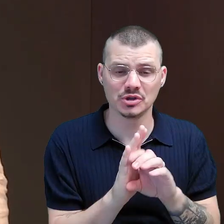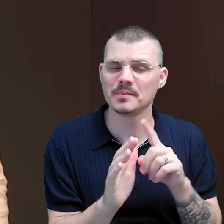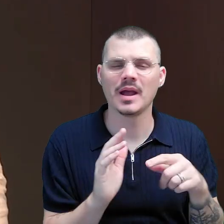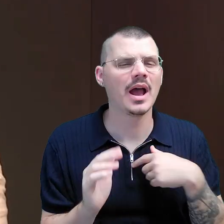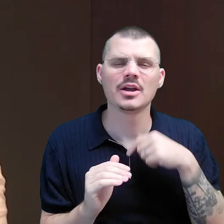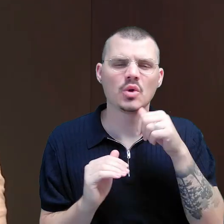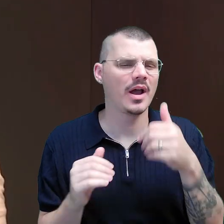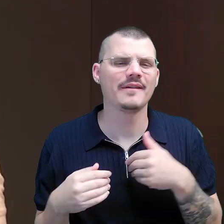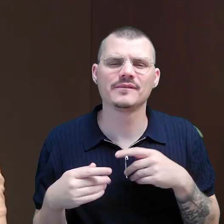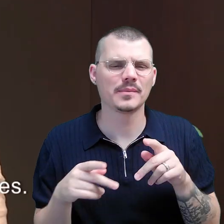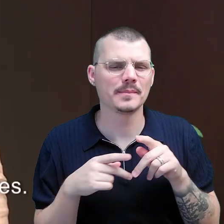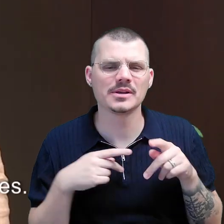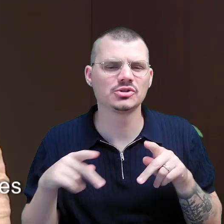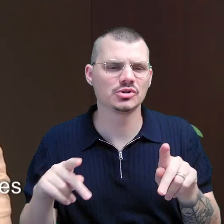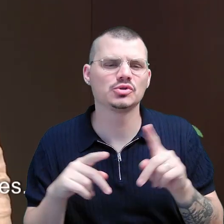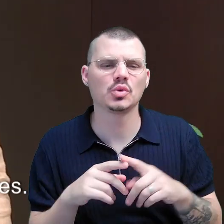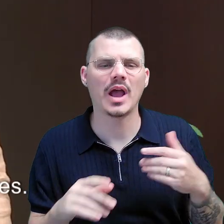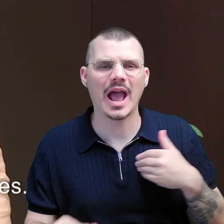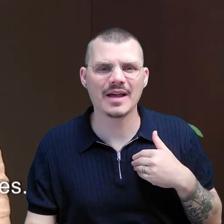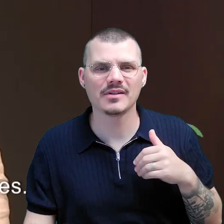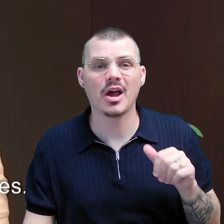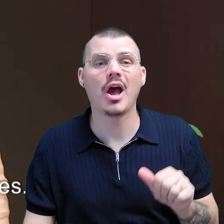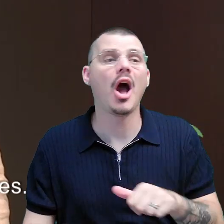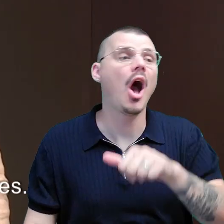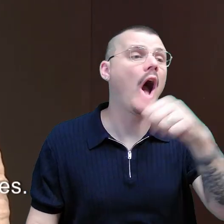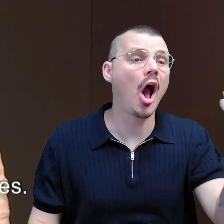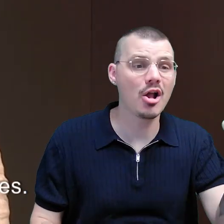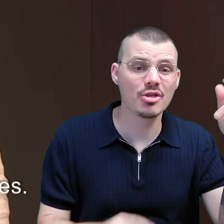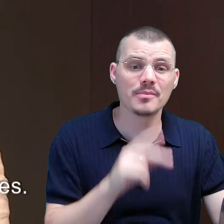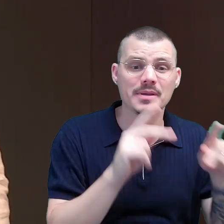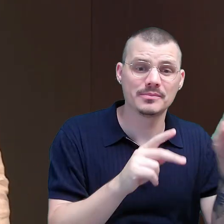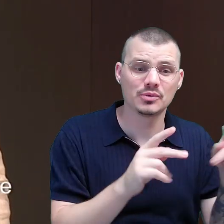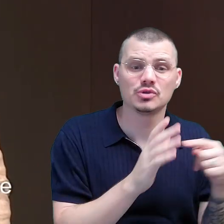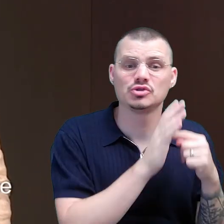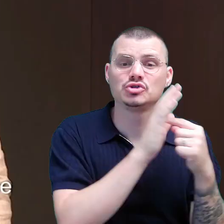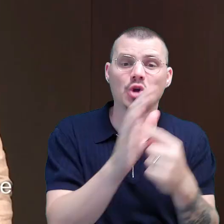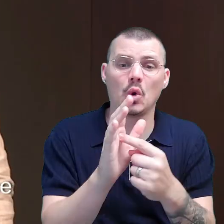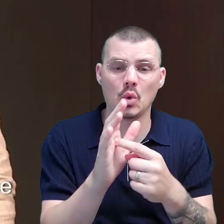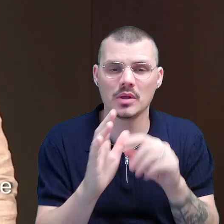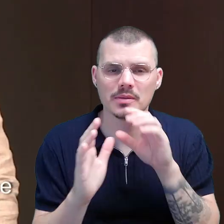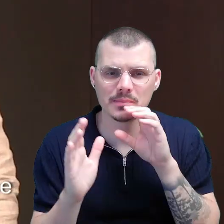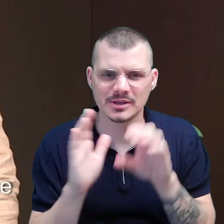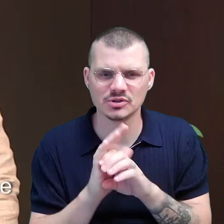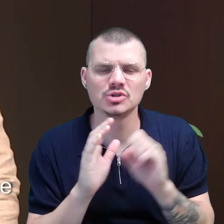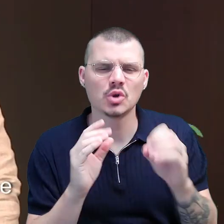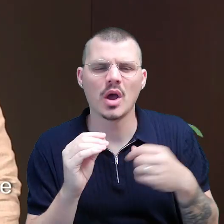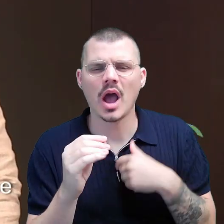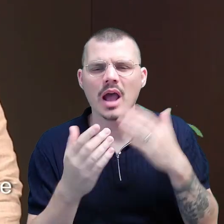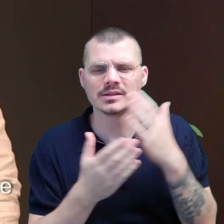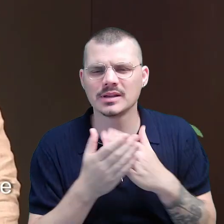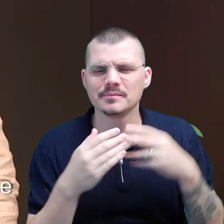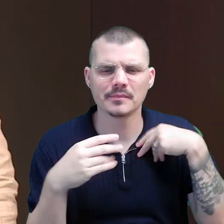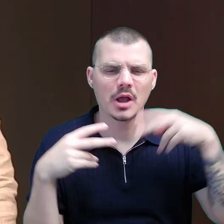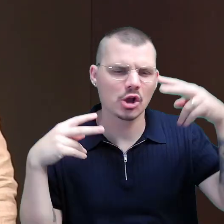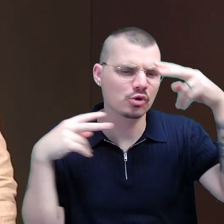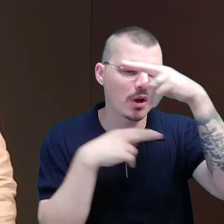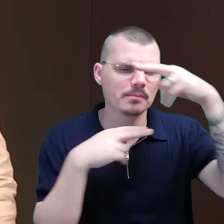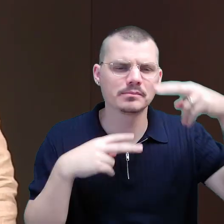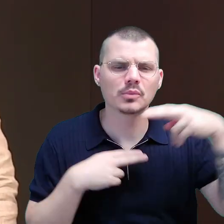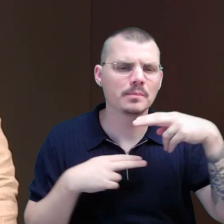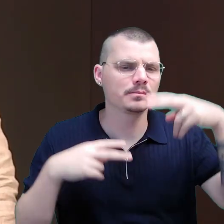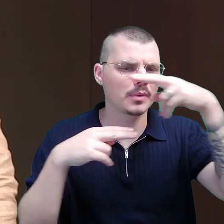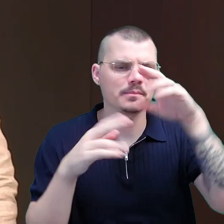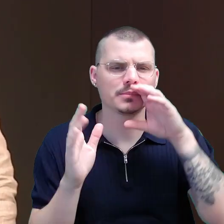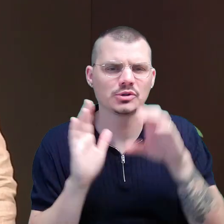have permission to have other people show those pictures. So I've done some cropping to disguise